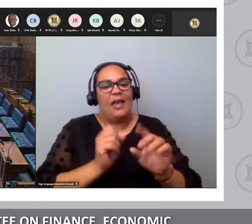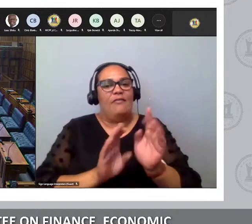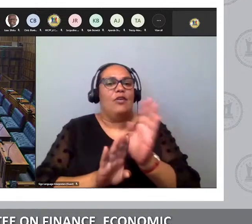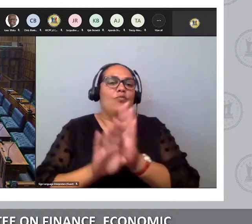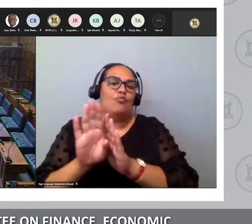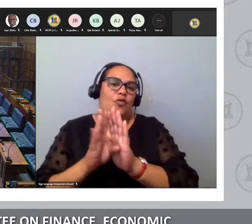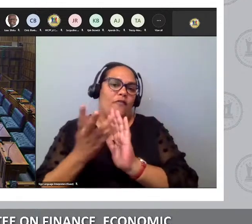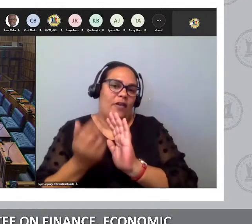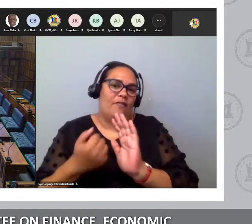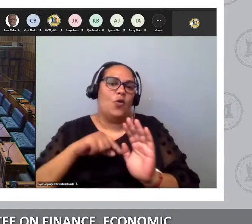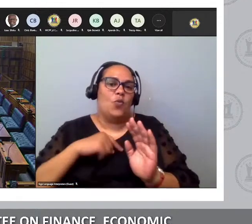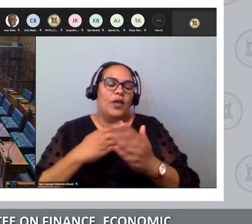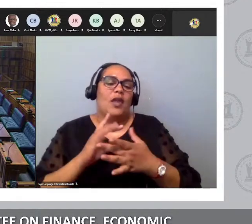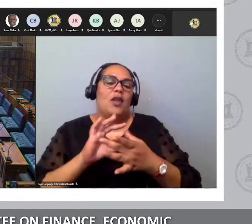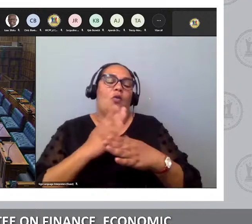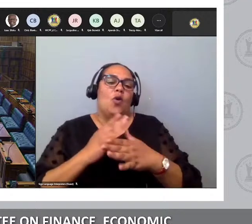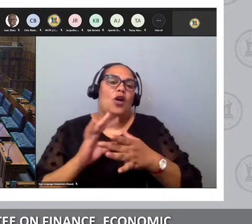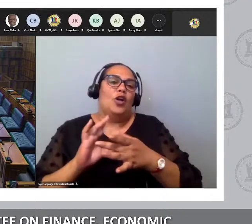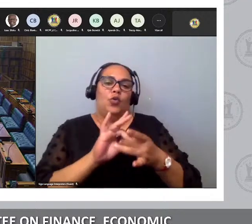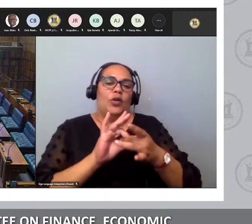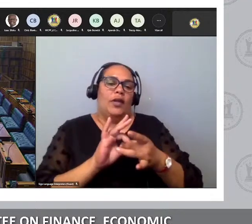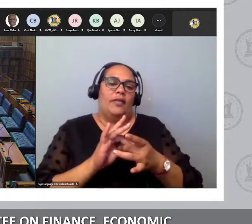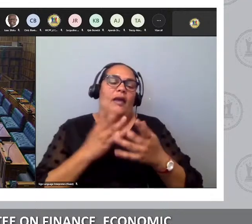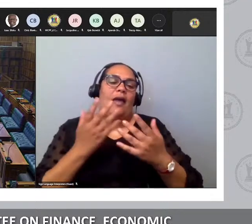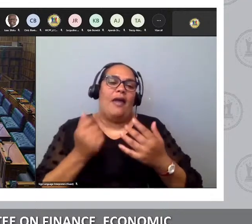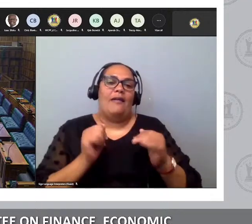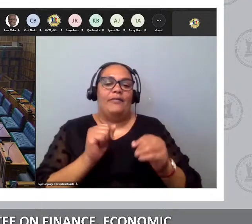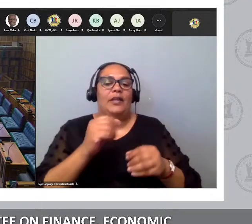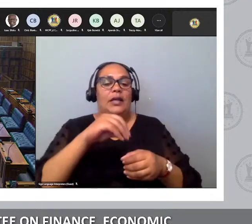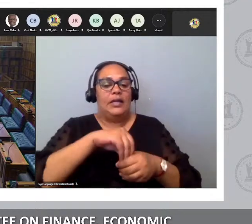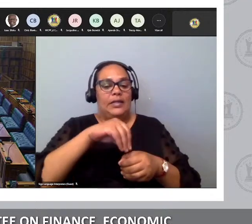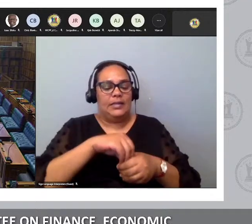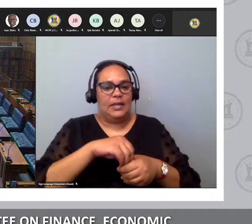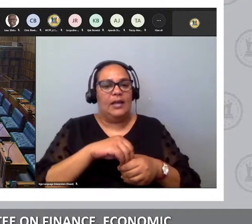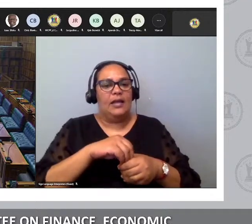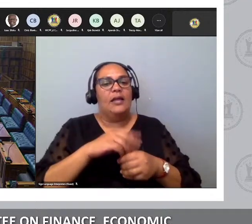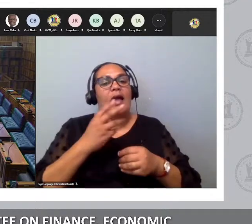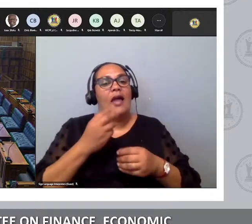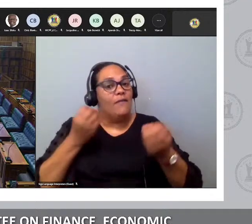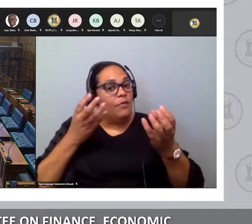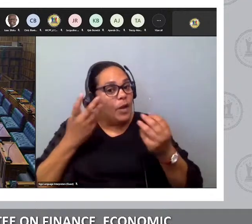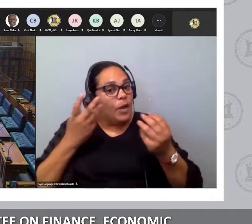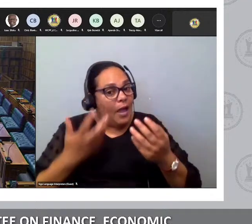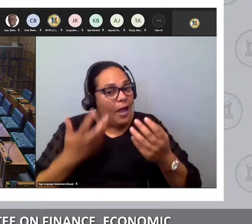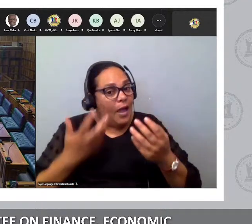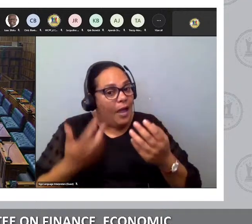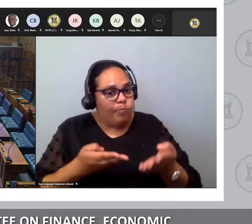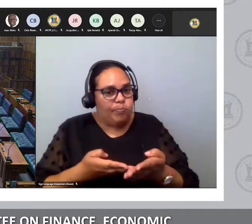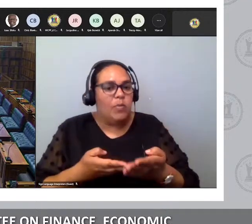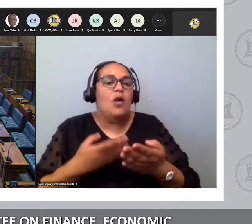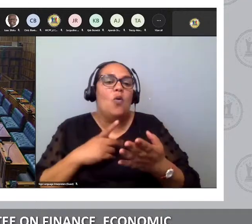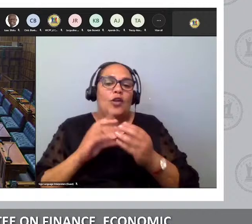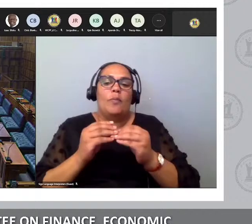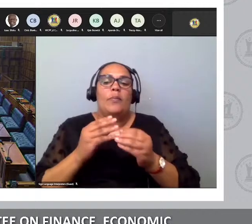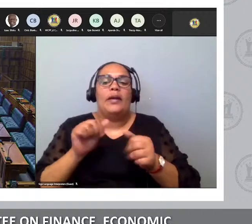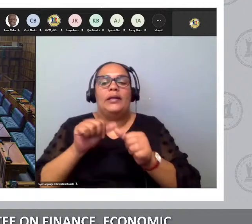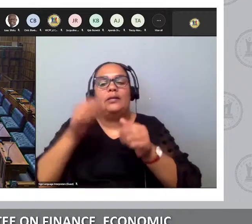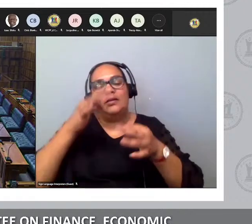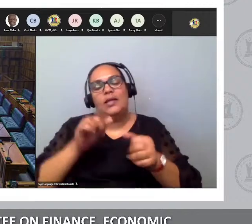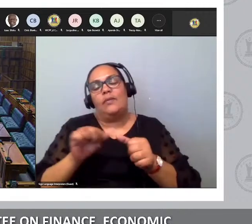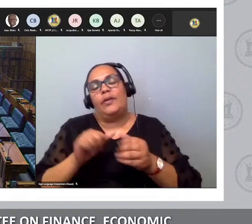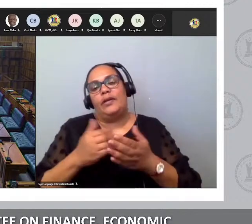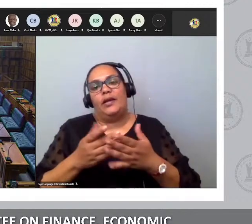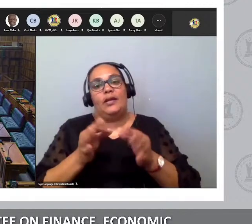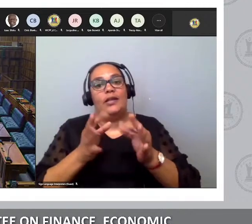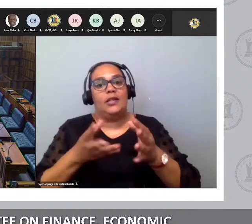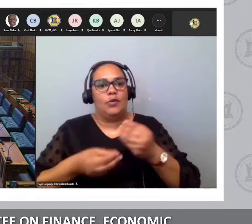so that we collaborate with that having the Intel having the information at hand to make better decisions